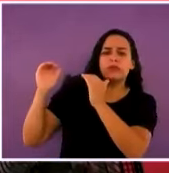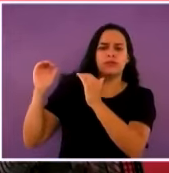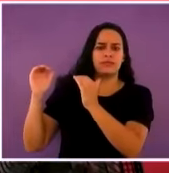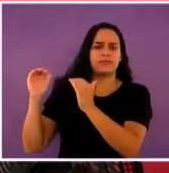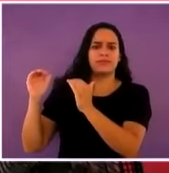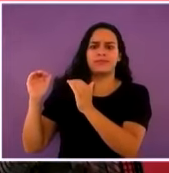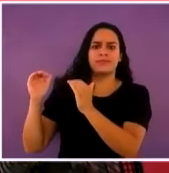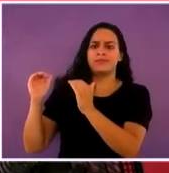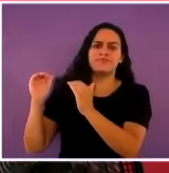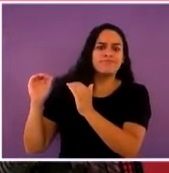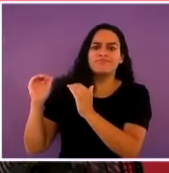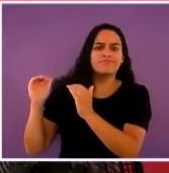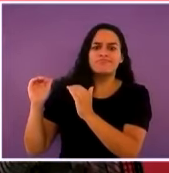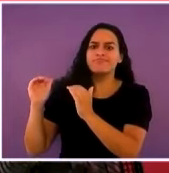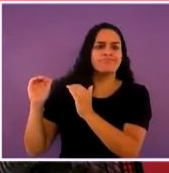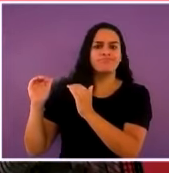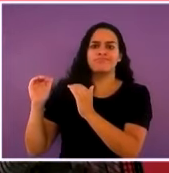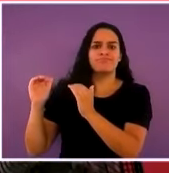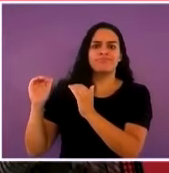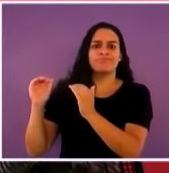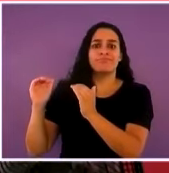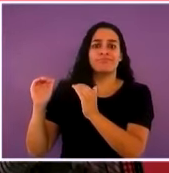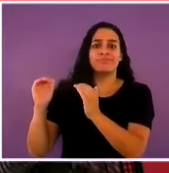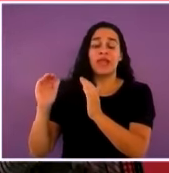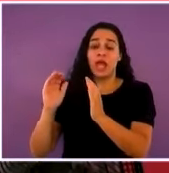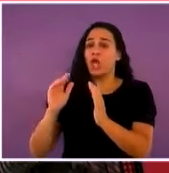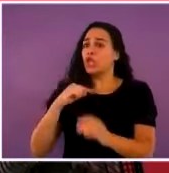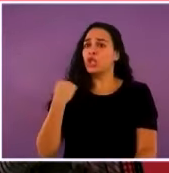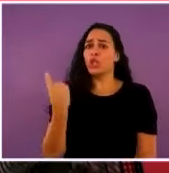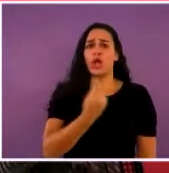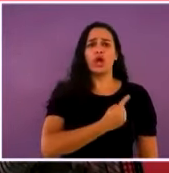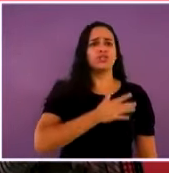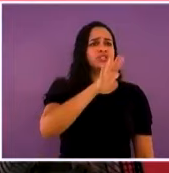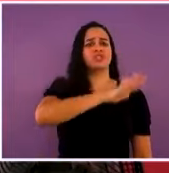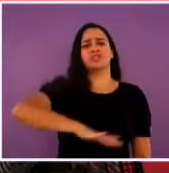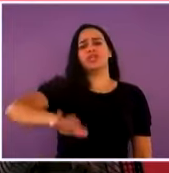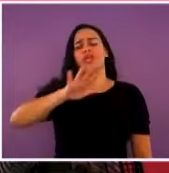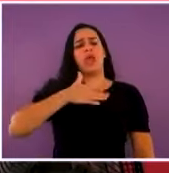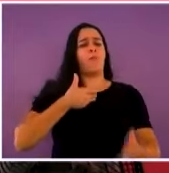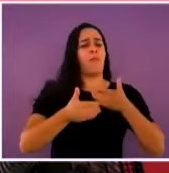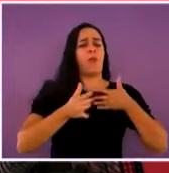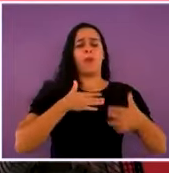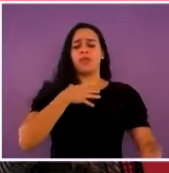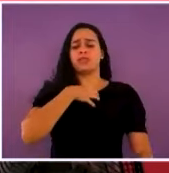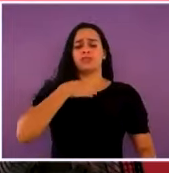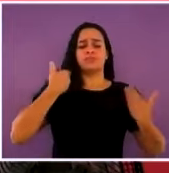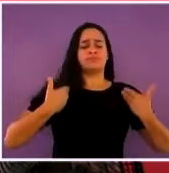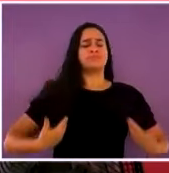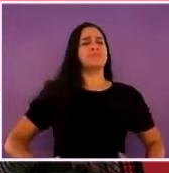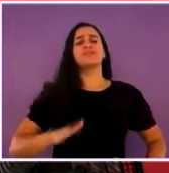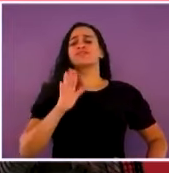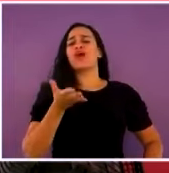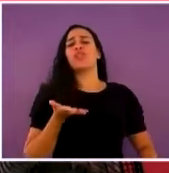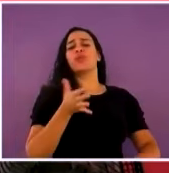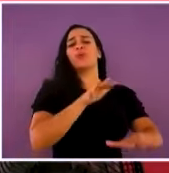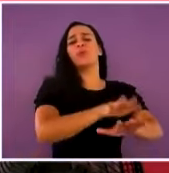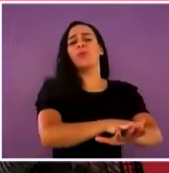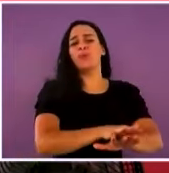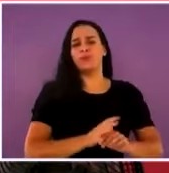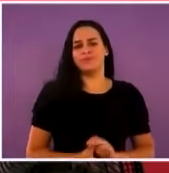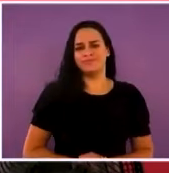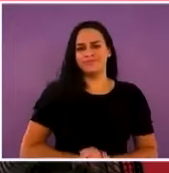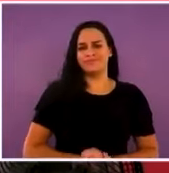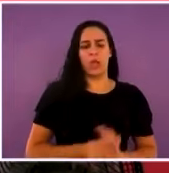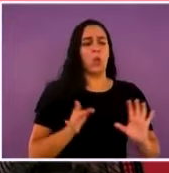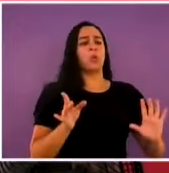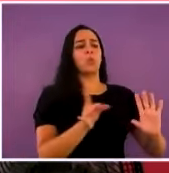all-encompassing view of unity. Todos nós já estamos incluídos, né, nessa visão que abrange tudo, nessa visão de unidade. So, mission